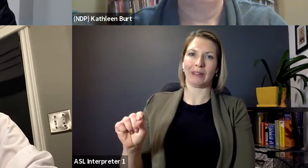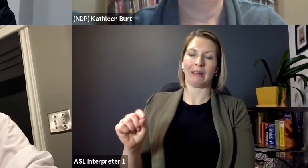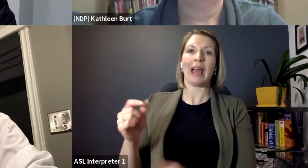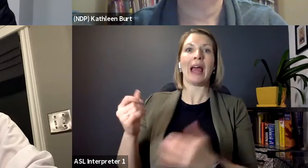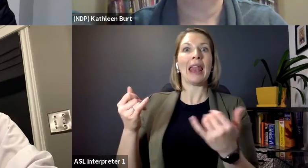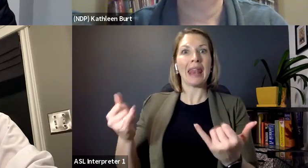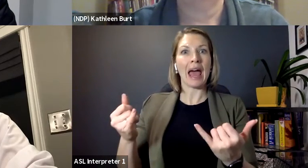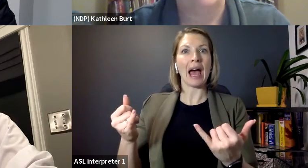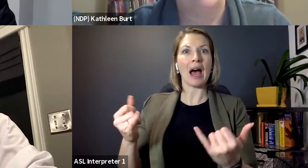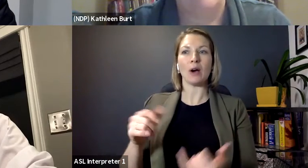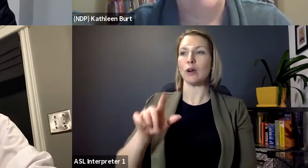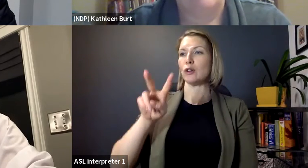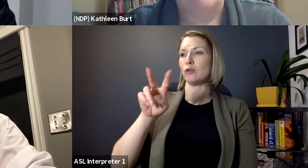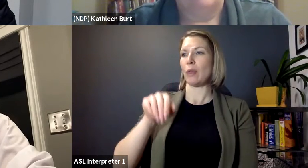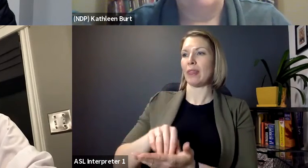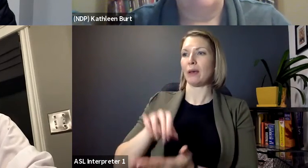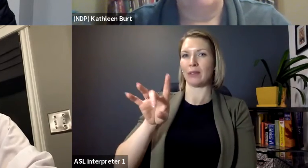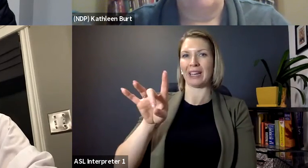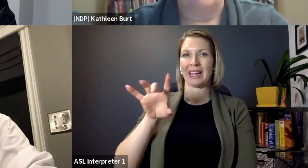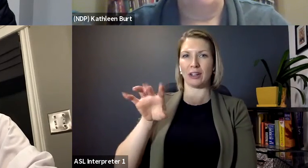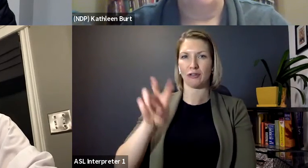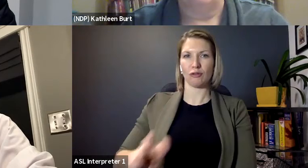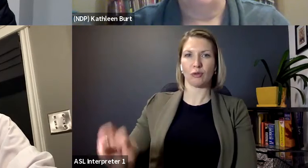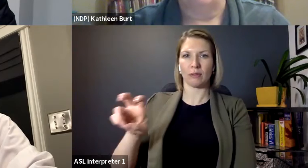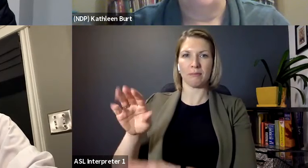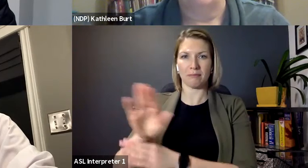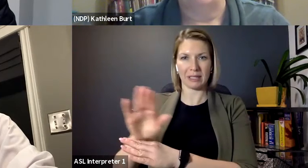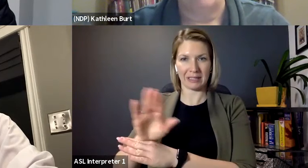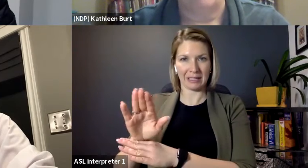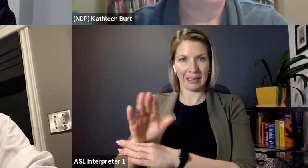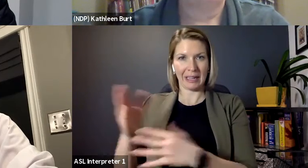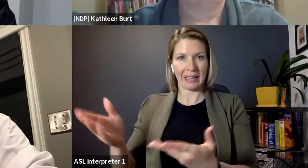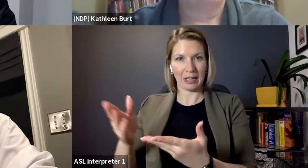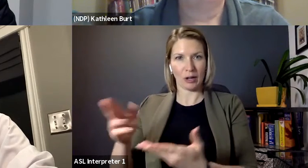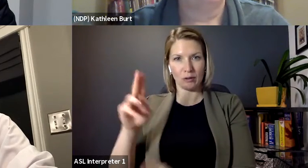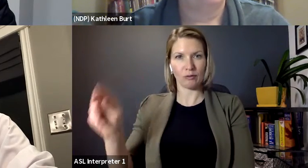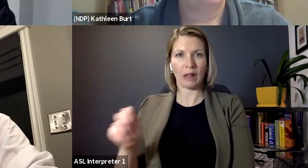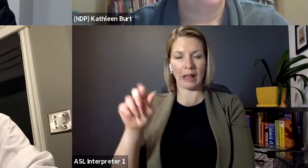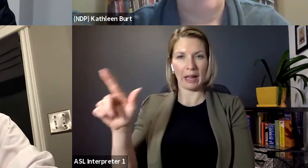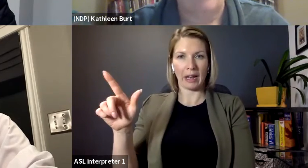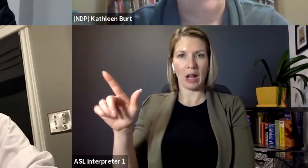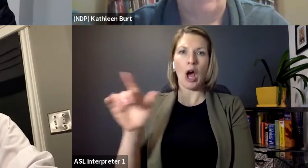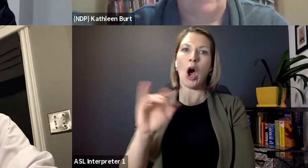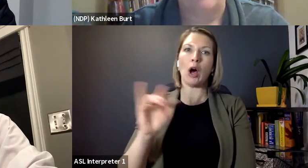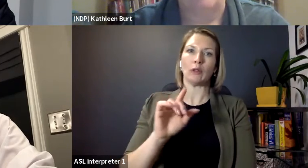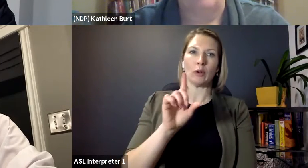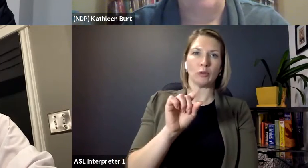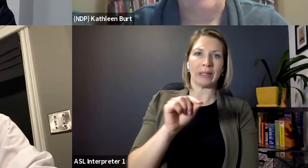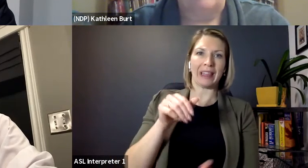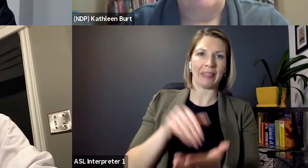tourism businesses in Newfoundland and Labrador and the more than 20,000 jobs they provided are all on the chopping